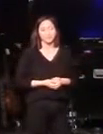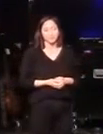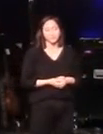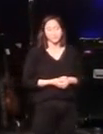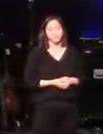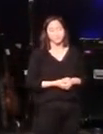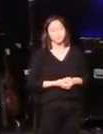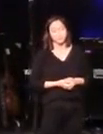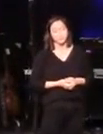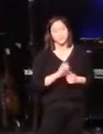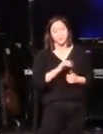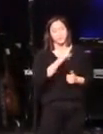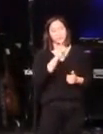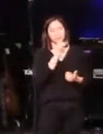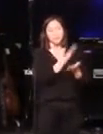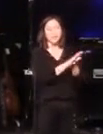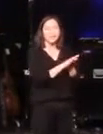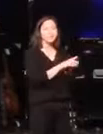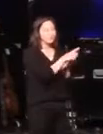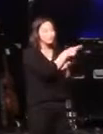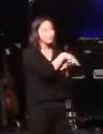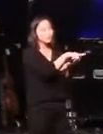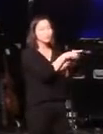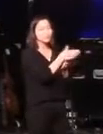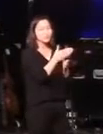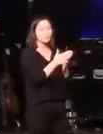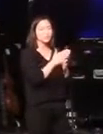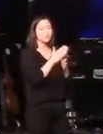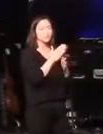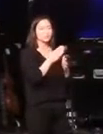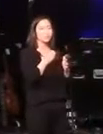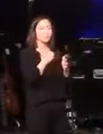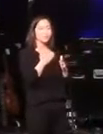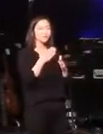It was kind of you to share my trouble.